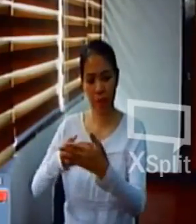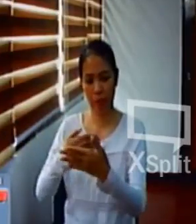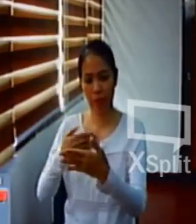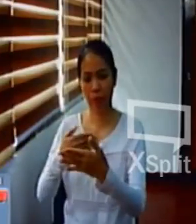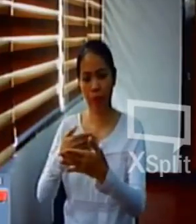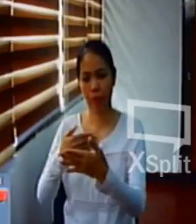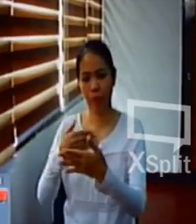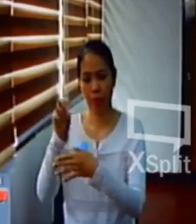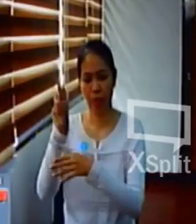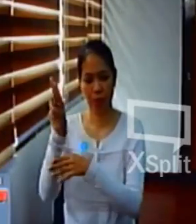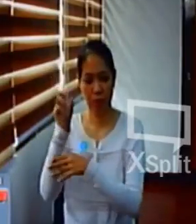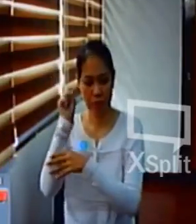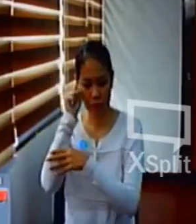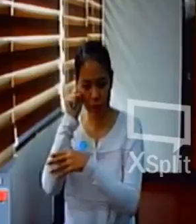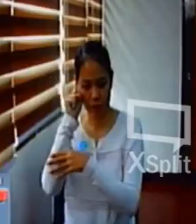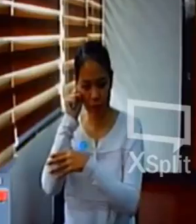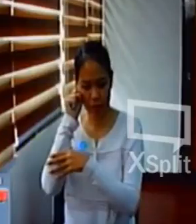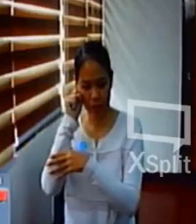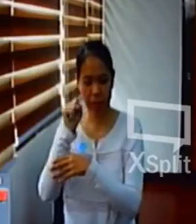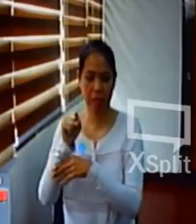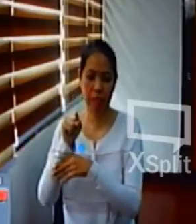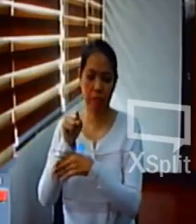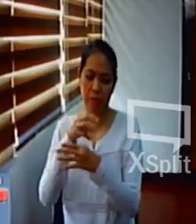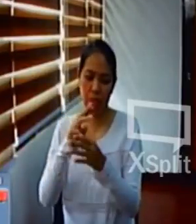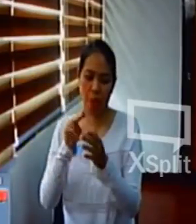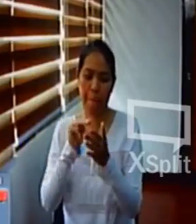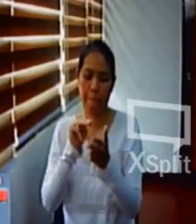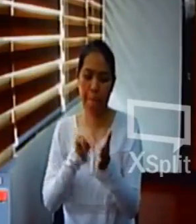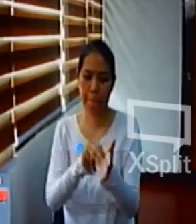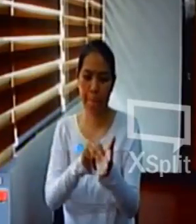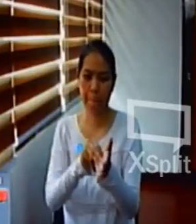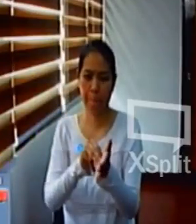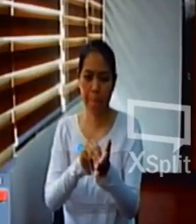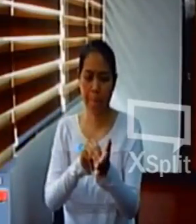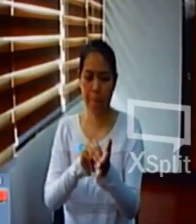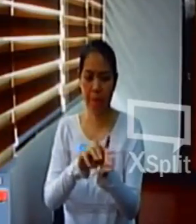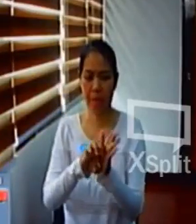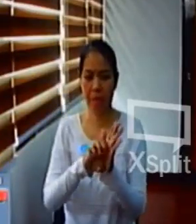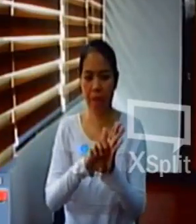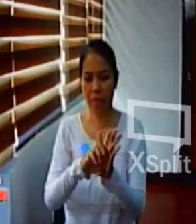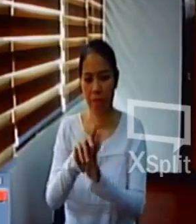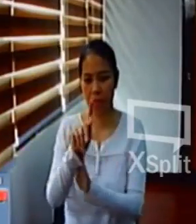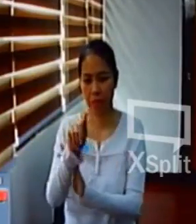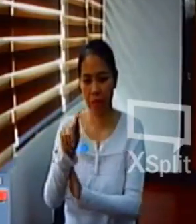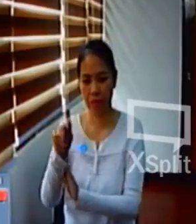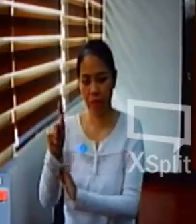are requesting that this be marked as our Exhibit